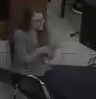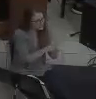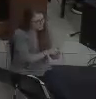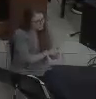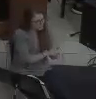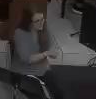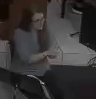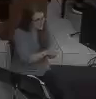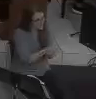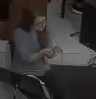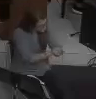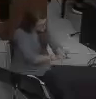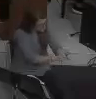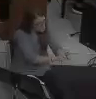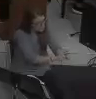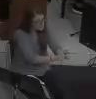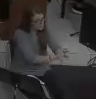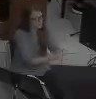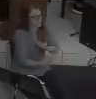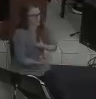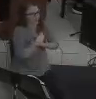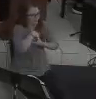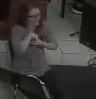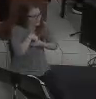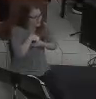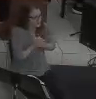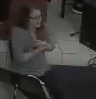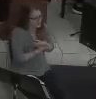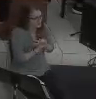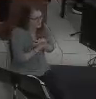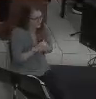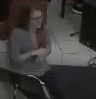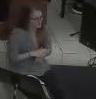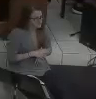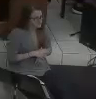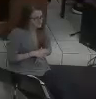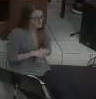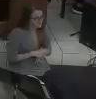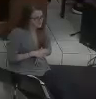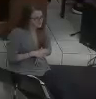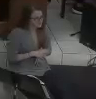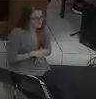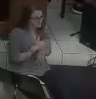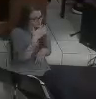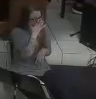only alongside us, but also inside us.